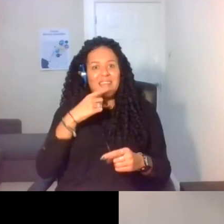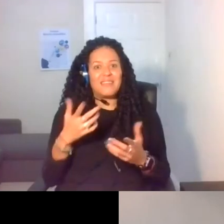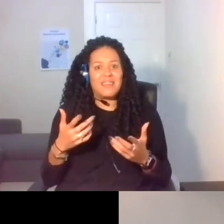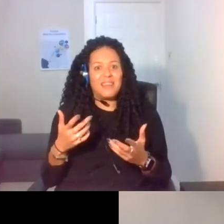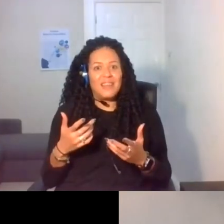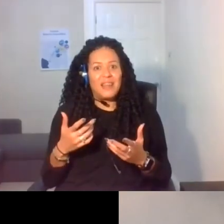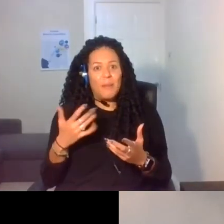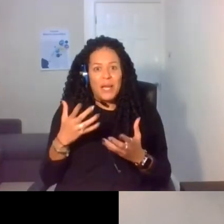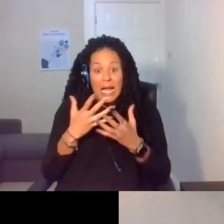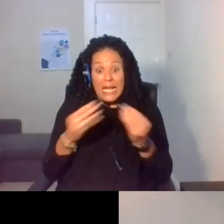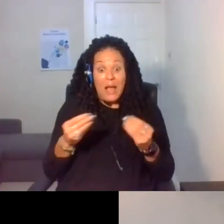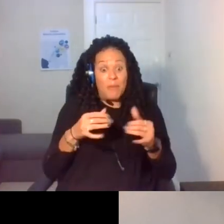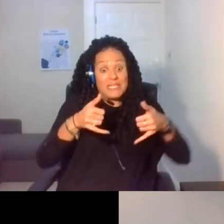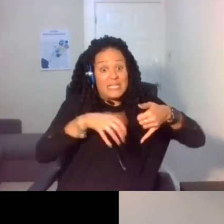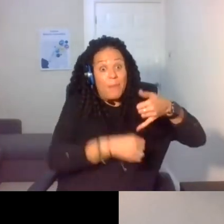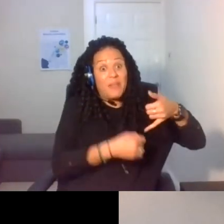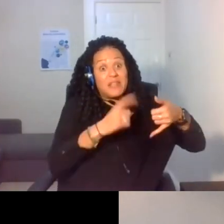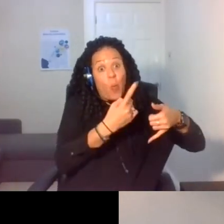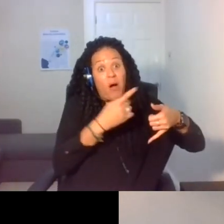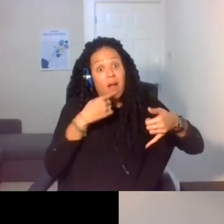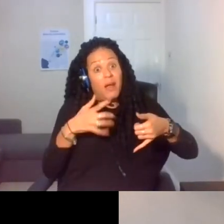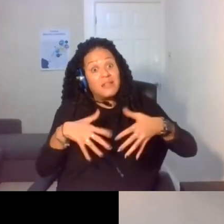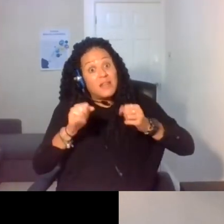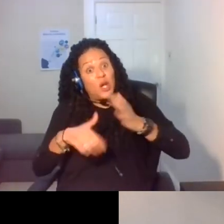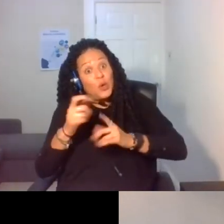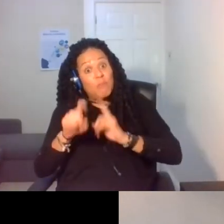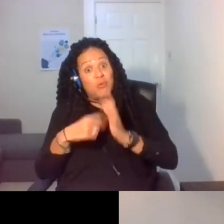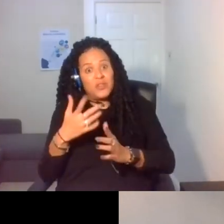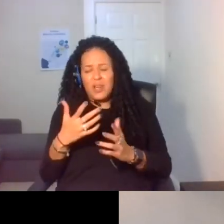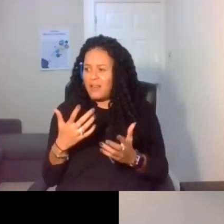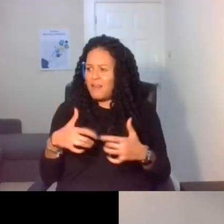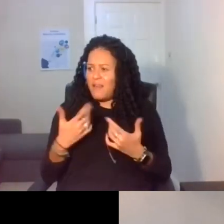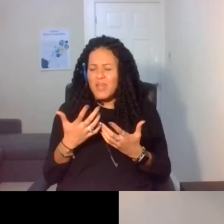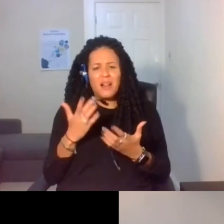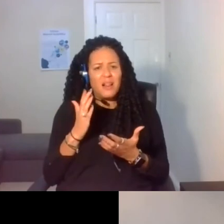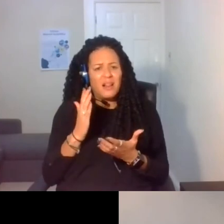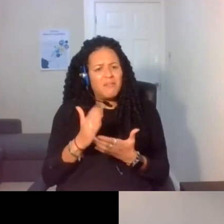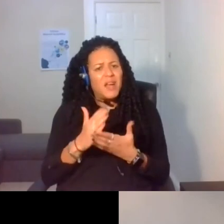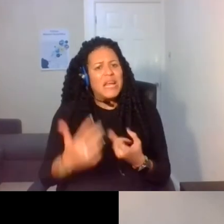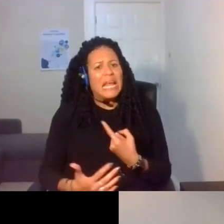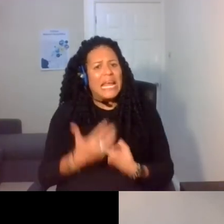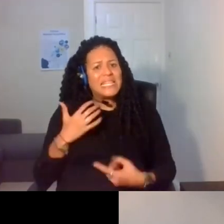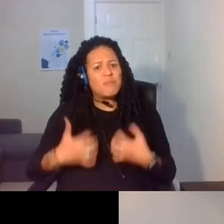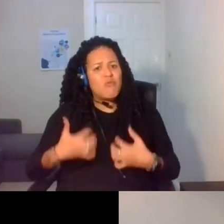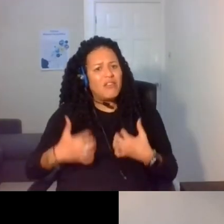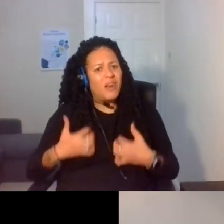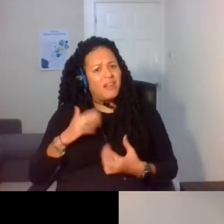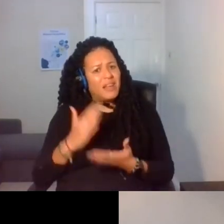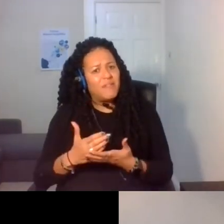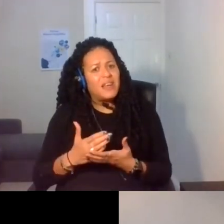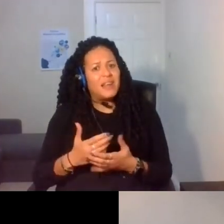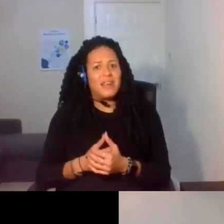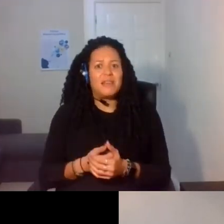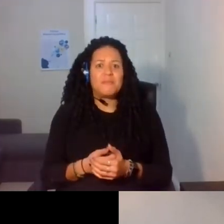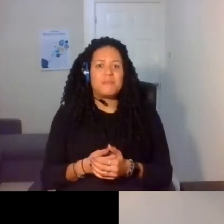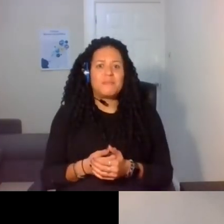between them finishing the project and starting again. It feels absolutely right because it's very inspirational and we have been able to uncover a lot